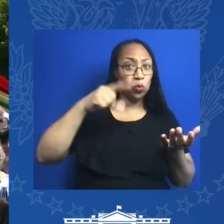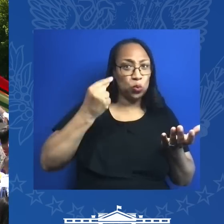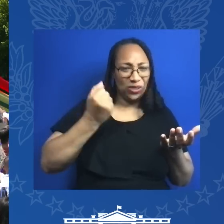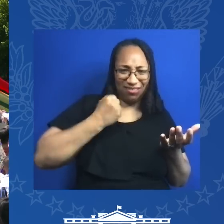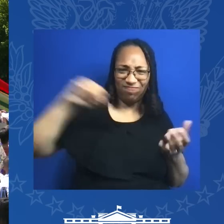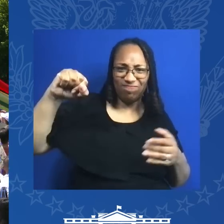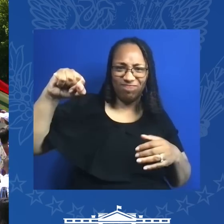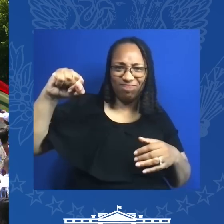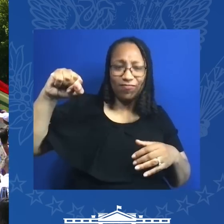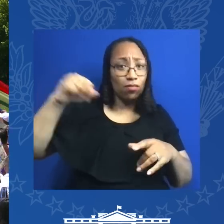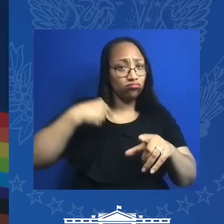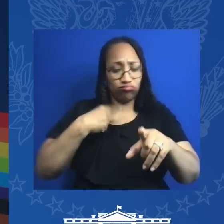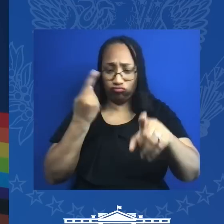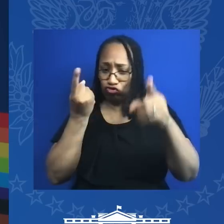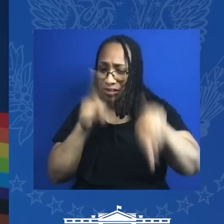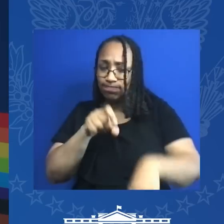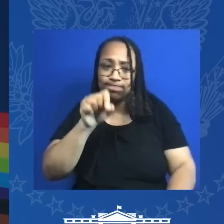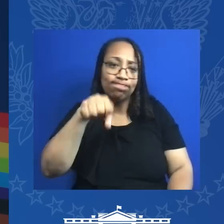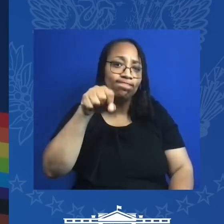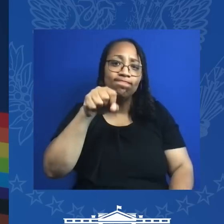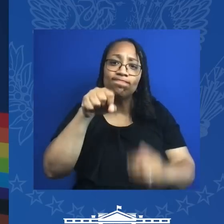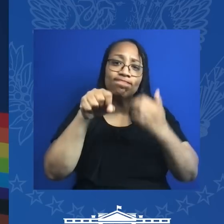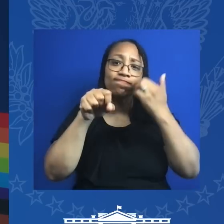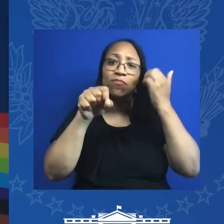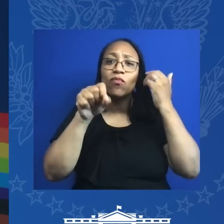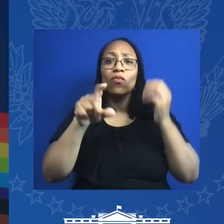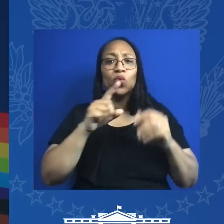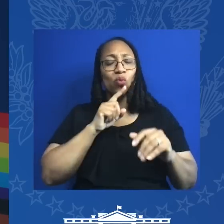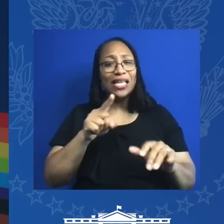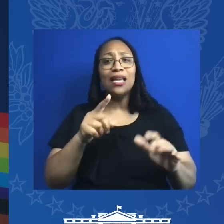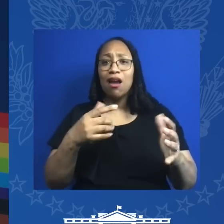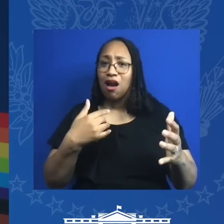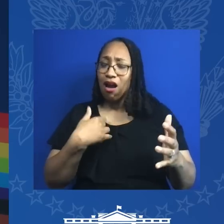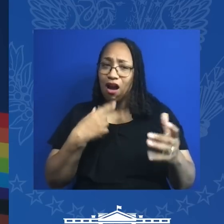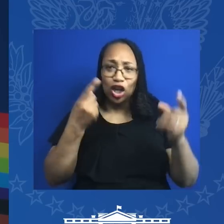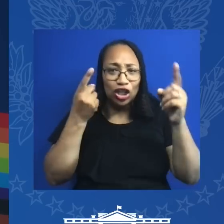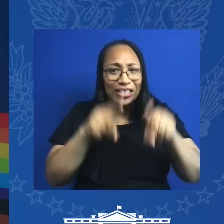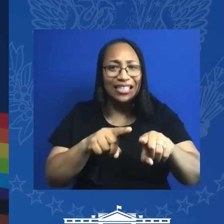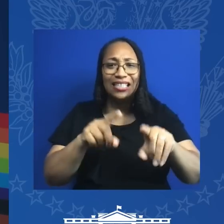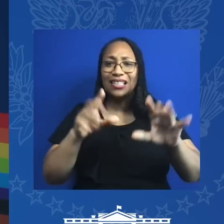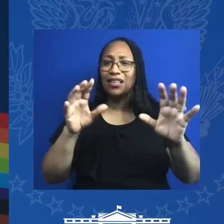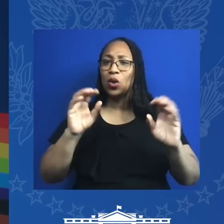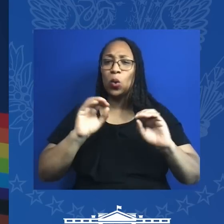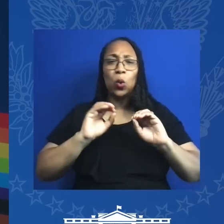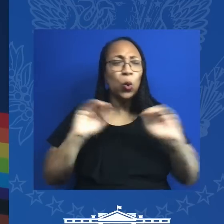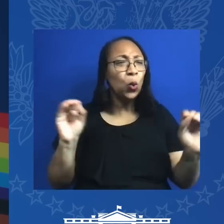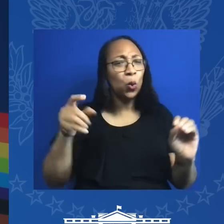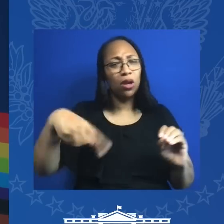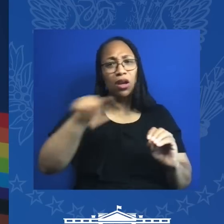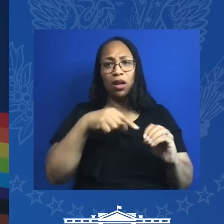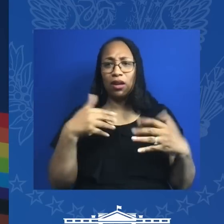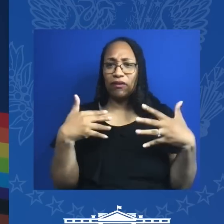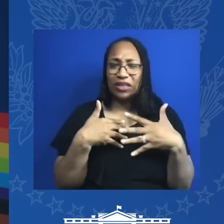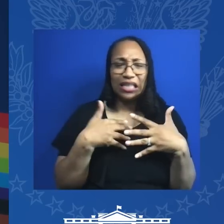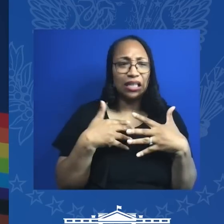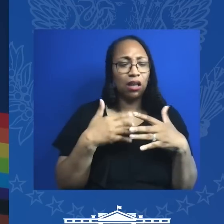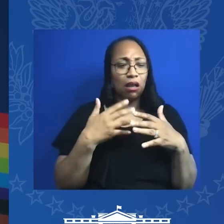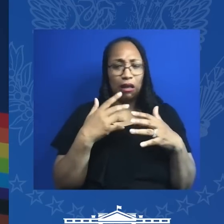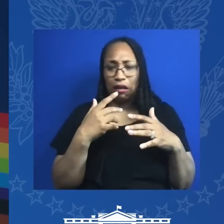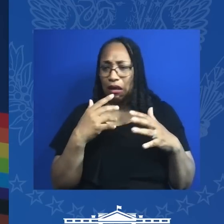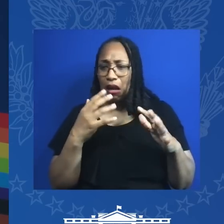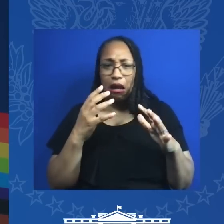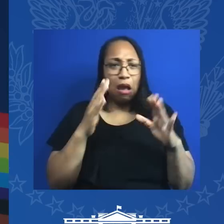Look, I think we can all agree, no one should have to fear for their safety in this country. No one should be singled out